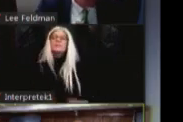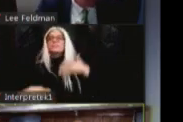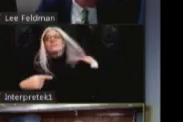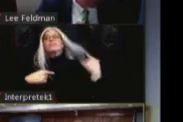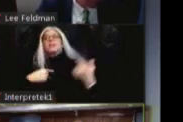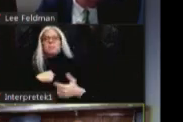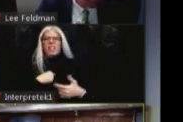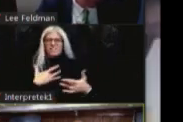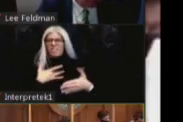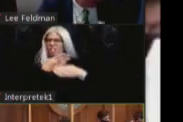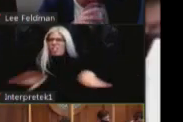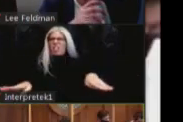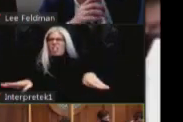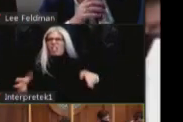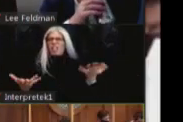to be in support of this.